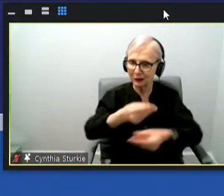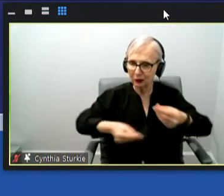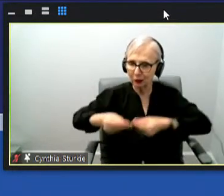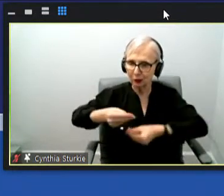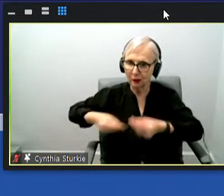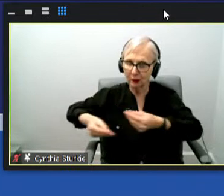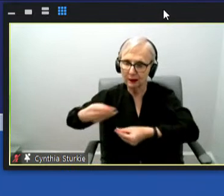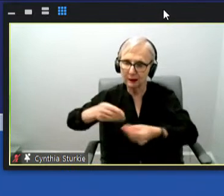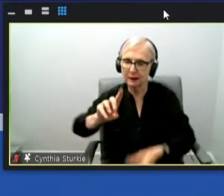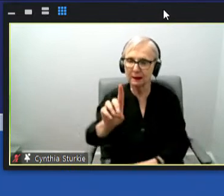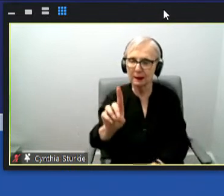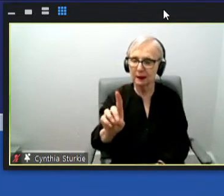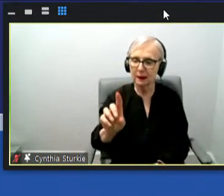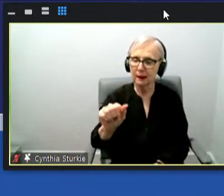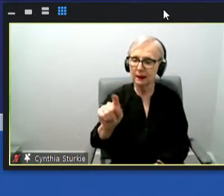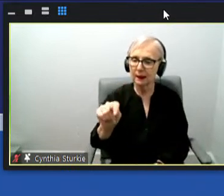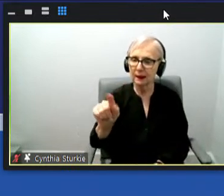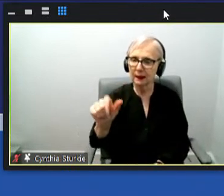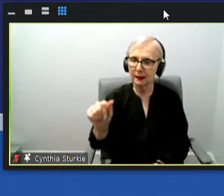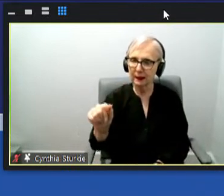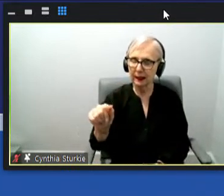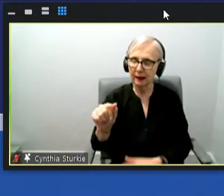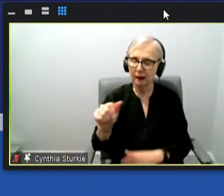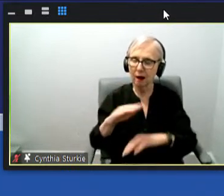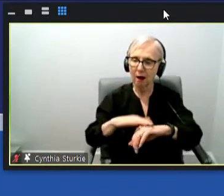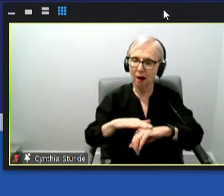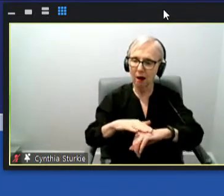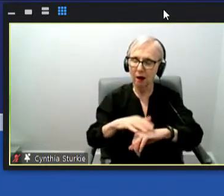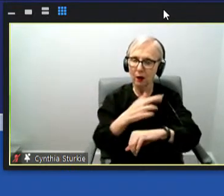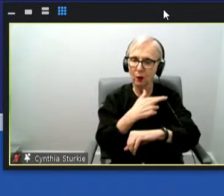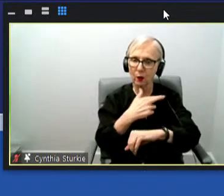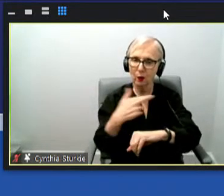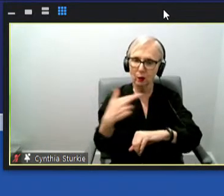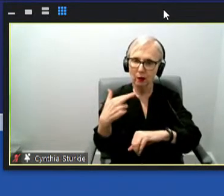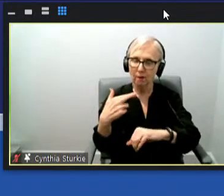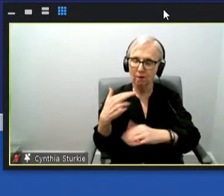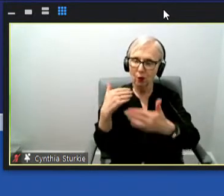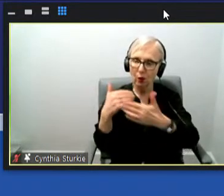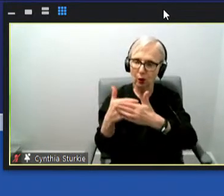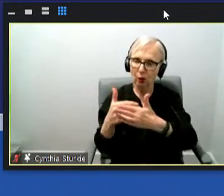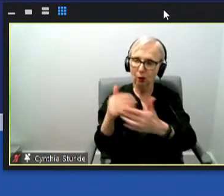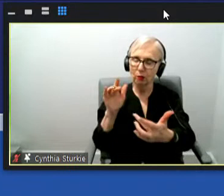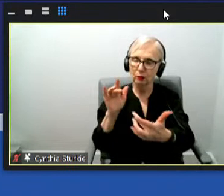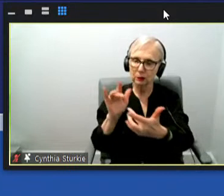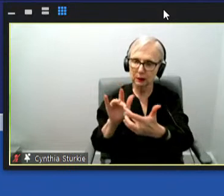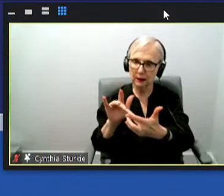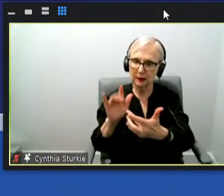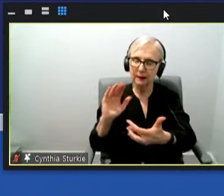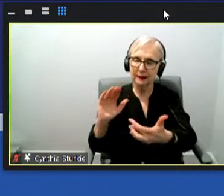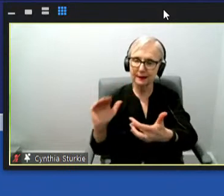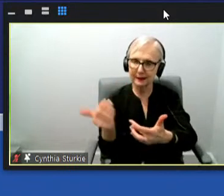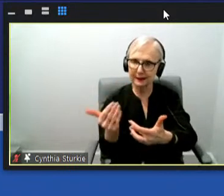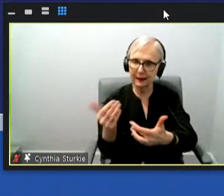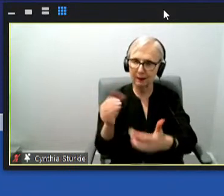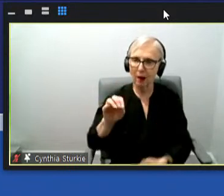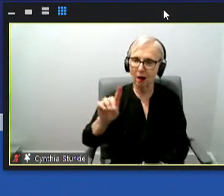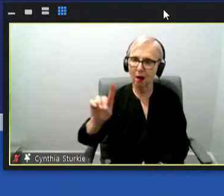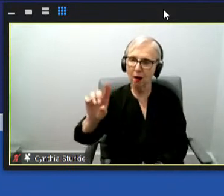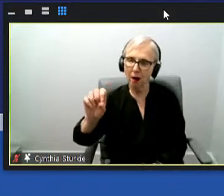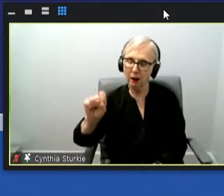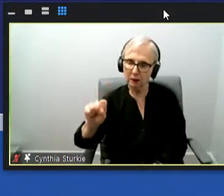data that we have on risk of becoming a case or close contacts of cases. And it does look like the odds of becoming